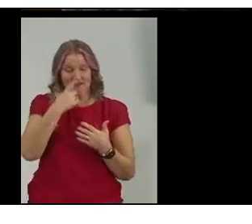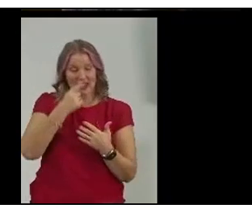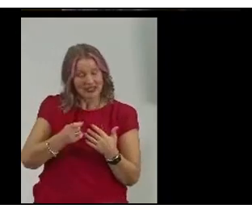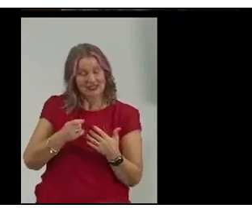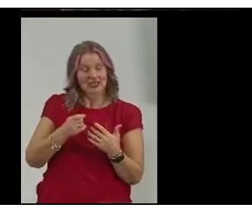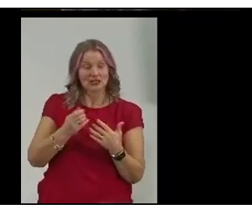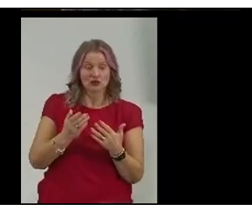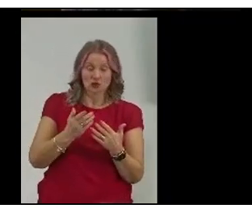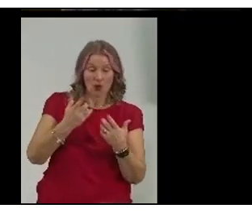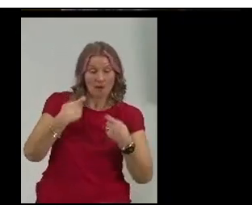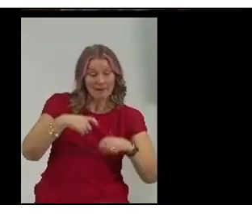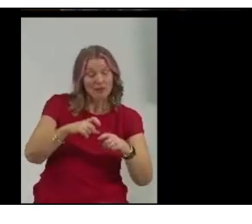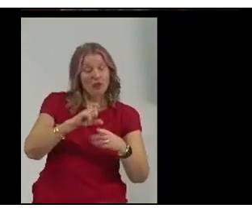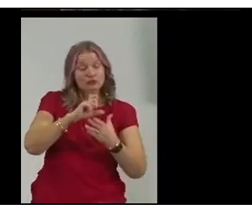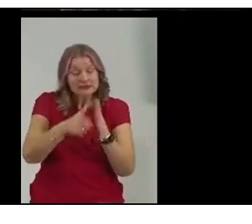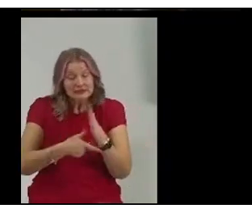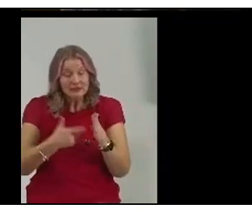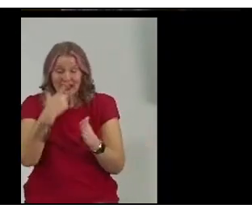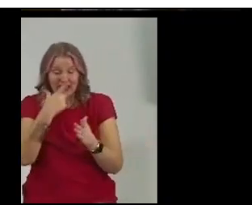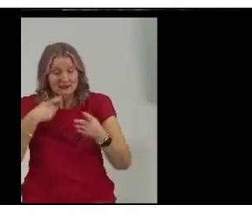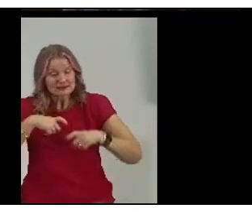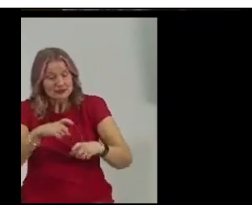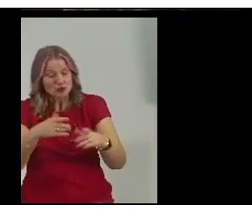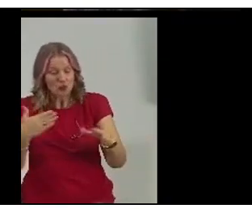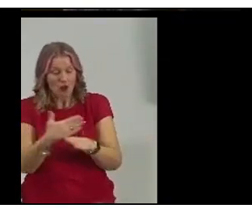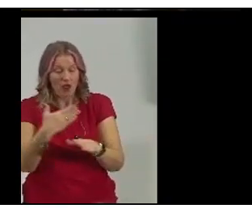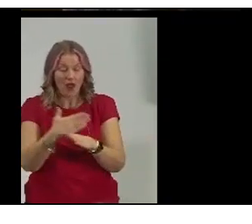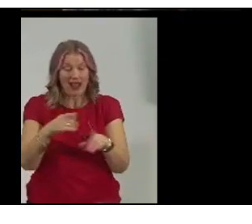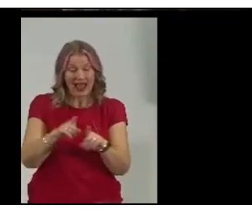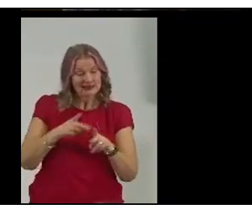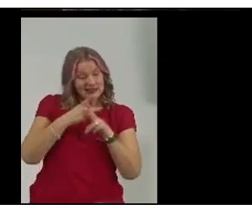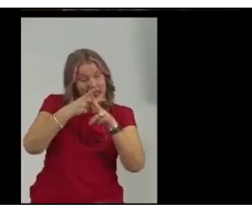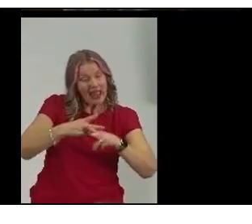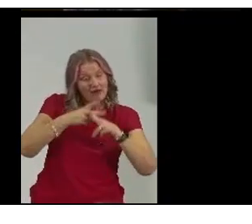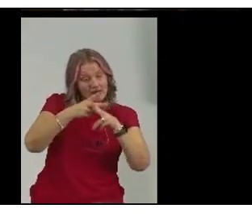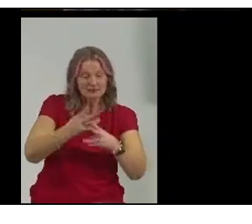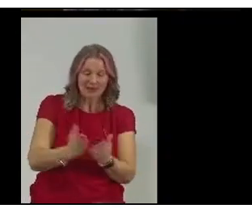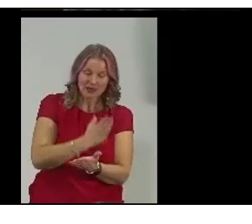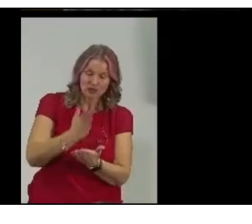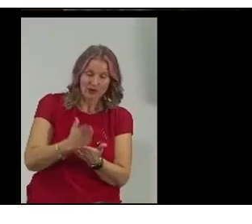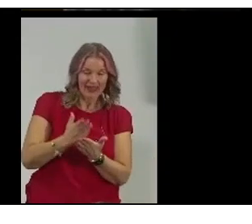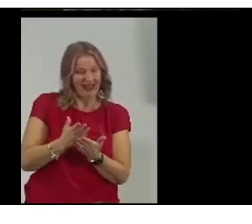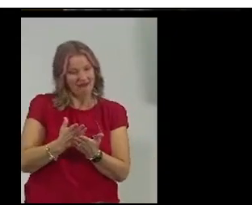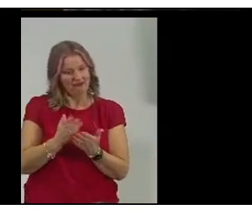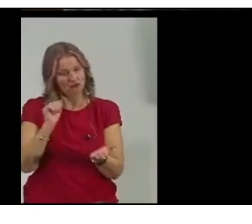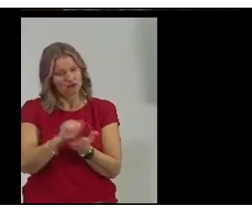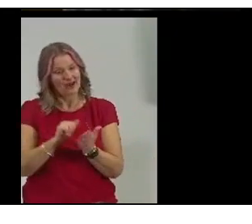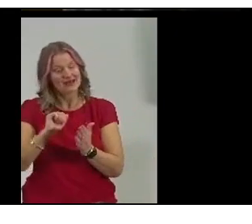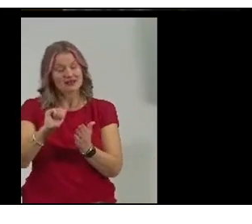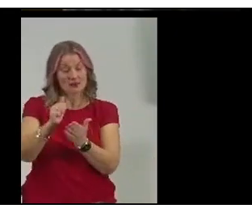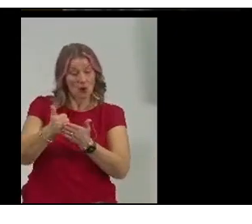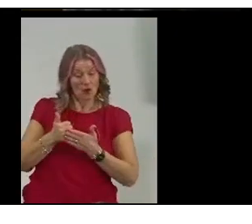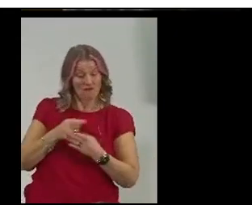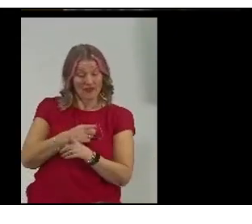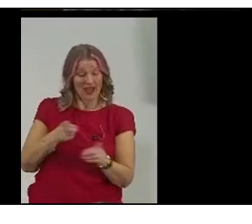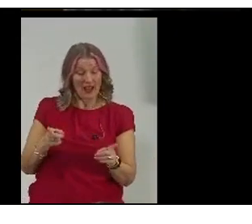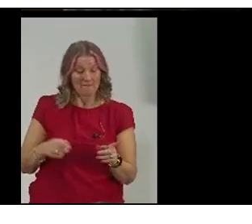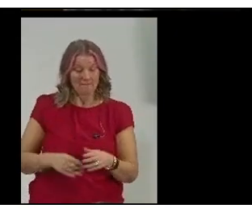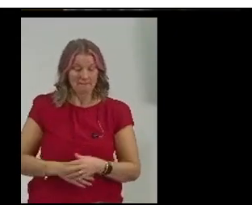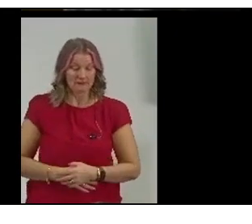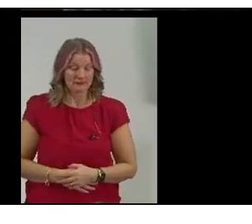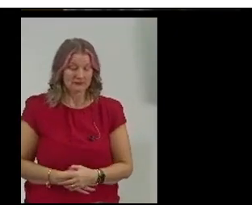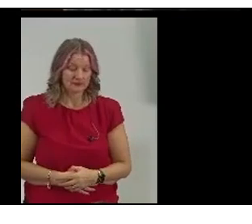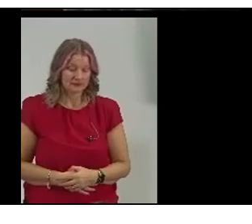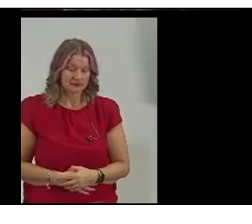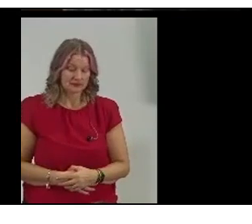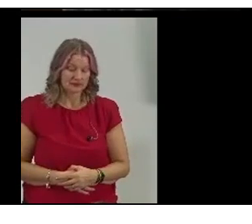the disabled and neurodiverse colleagues and carers to make sure they have the right care support and mentorship available to them. So that's third.